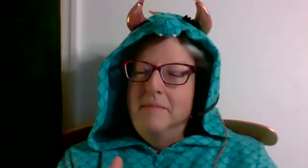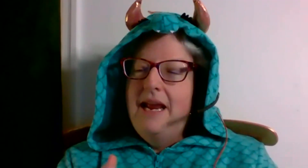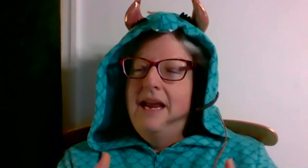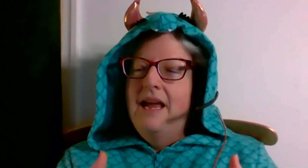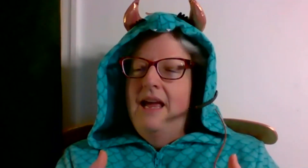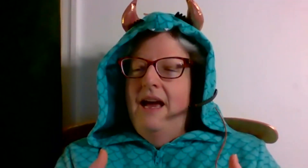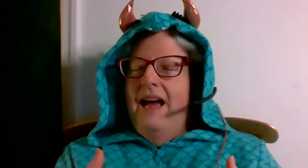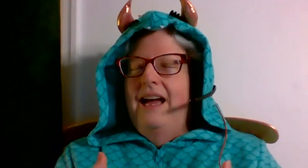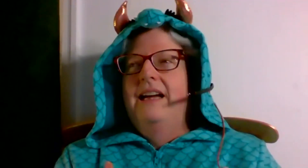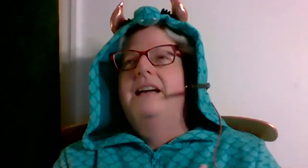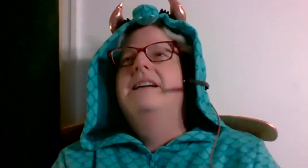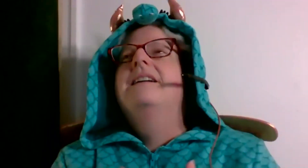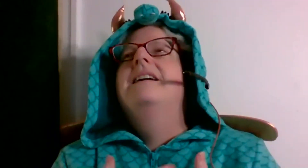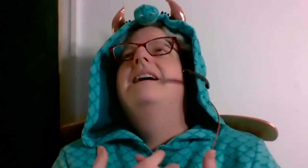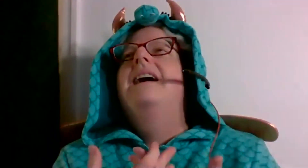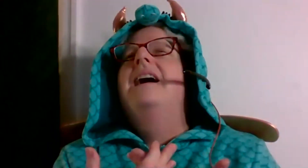for me,